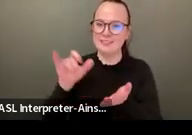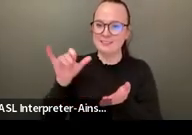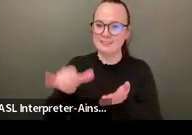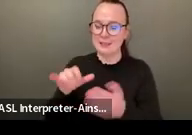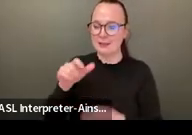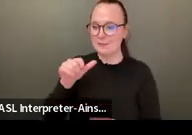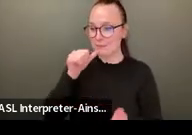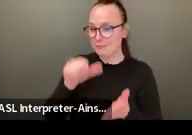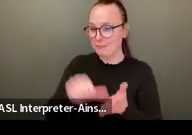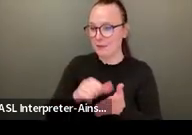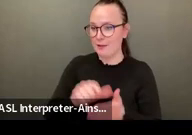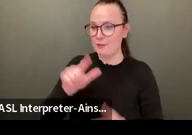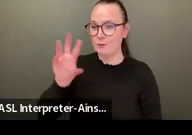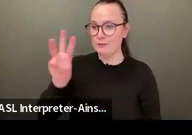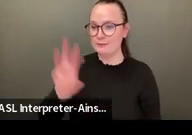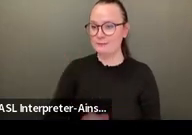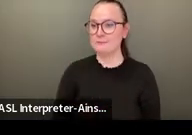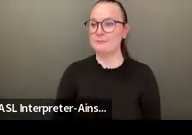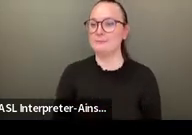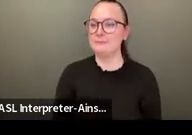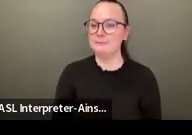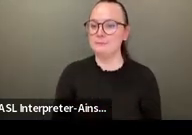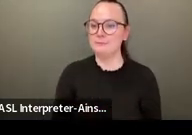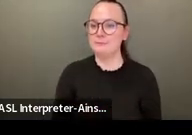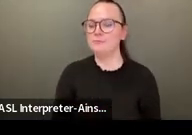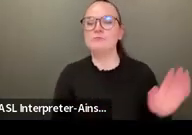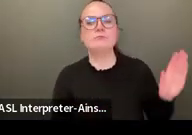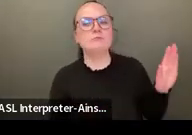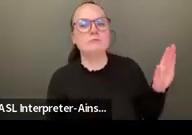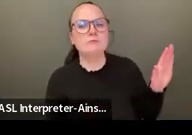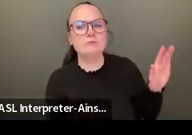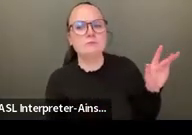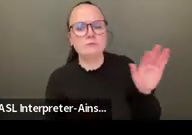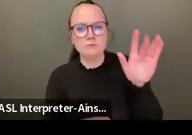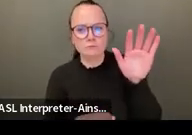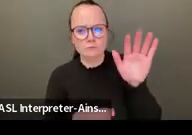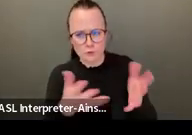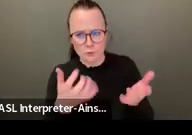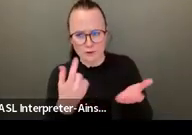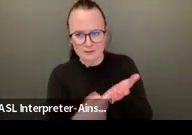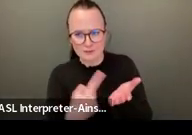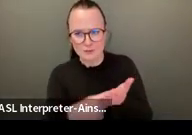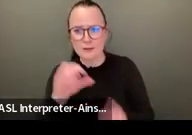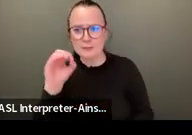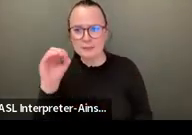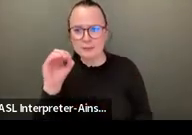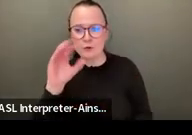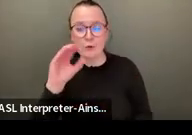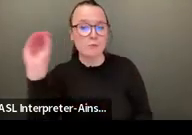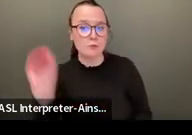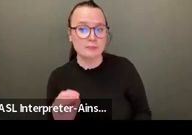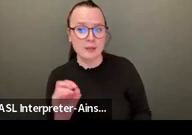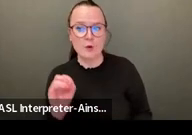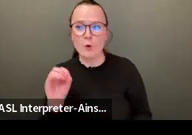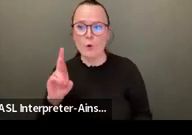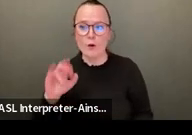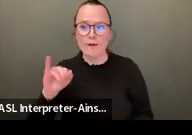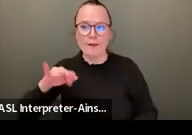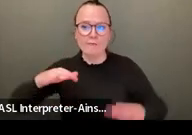26. Do you just want to describe 0% or if they haven't started?